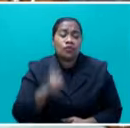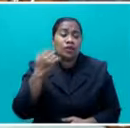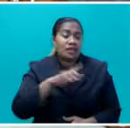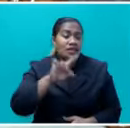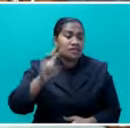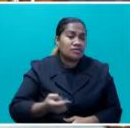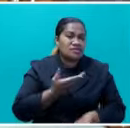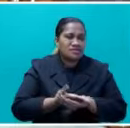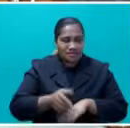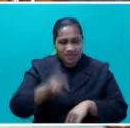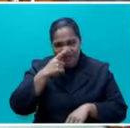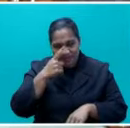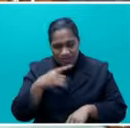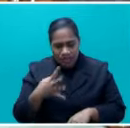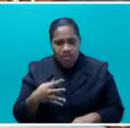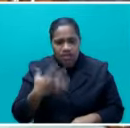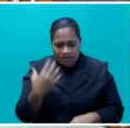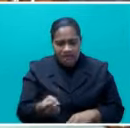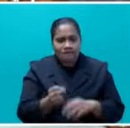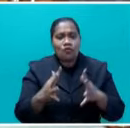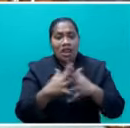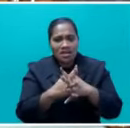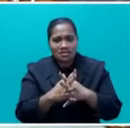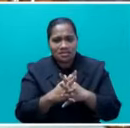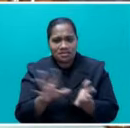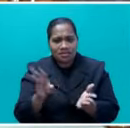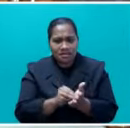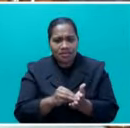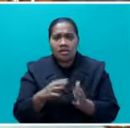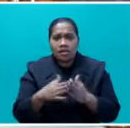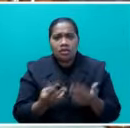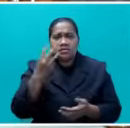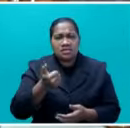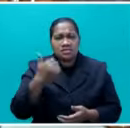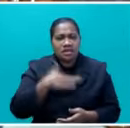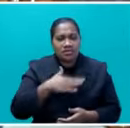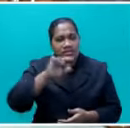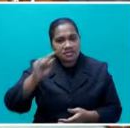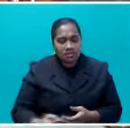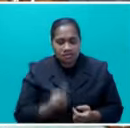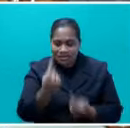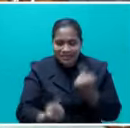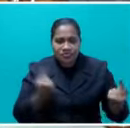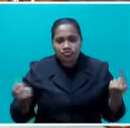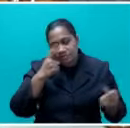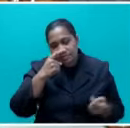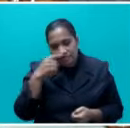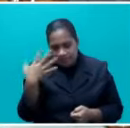100,000 new subscribers to the Walesi app, making a total of 600,000 individual subscribers to the Walesi